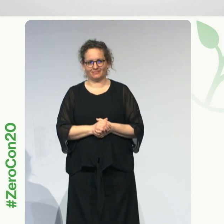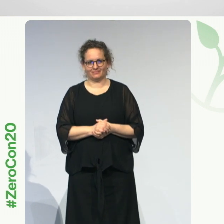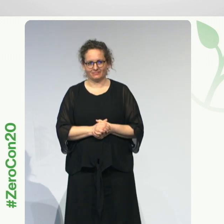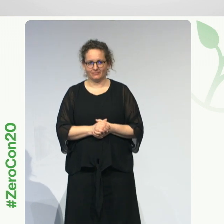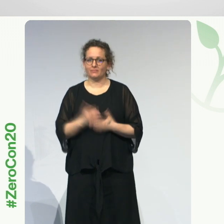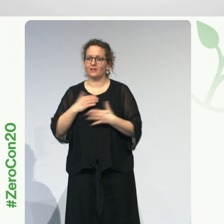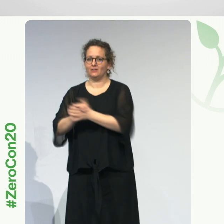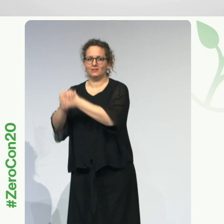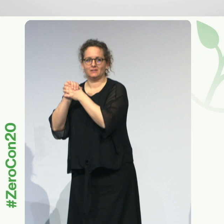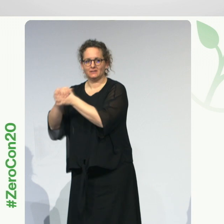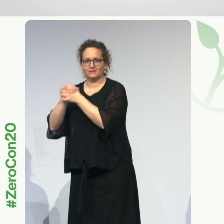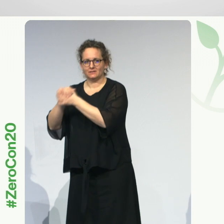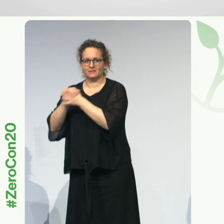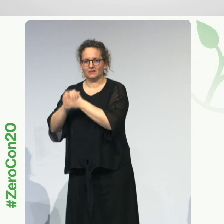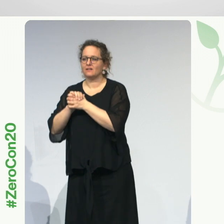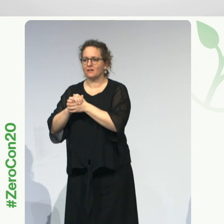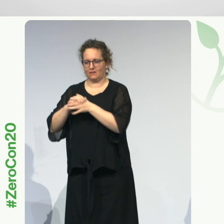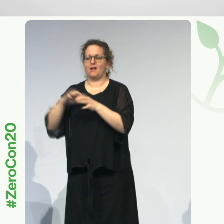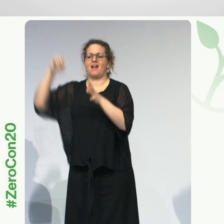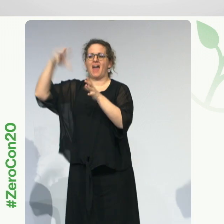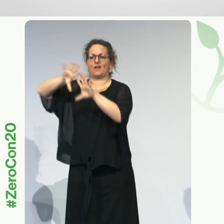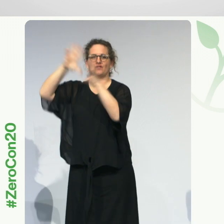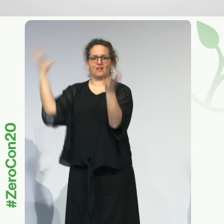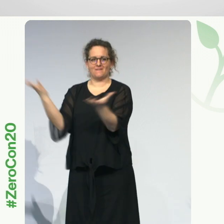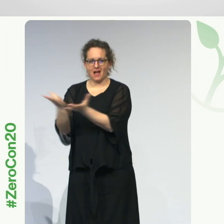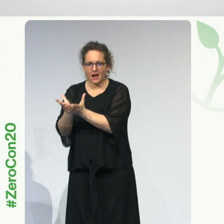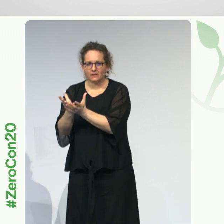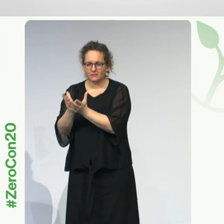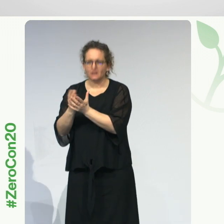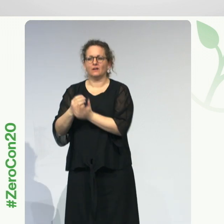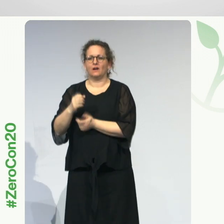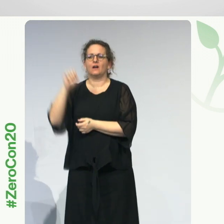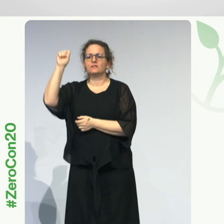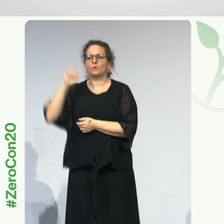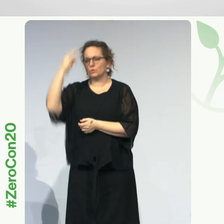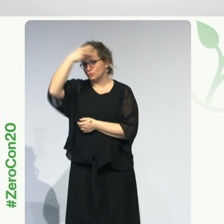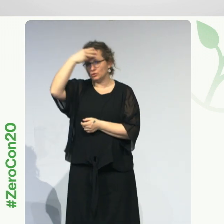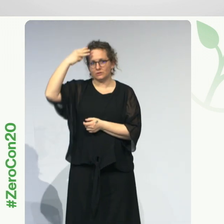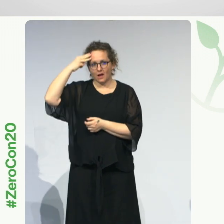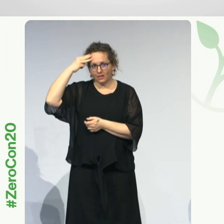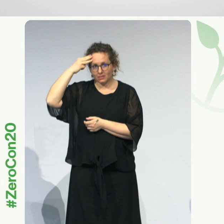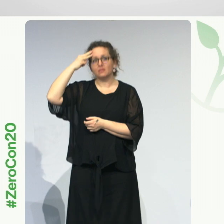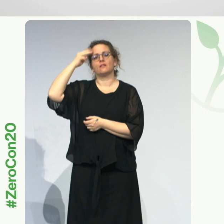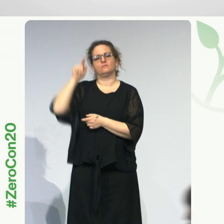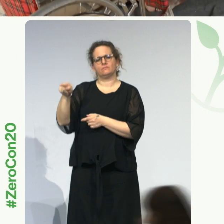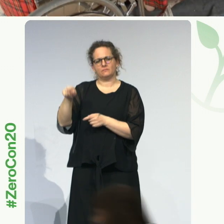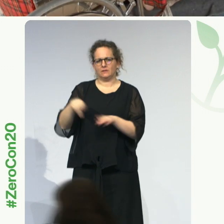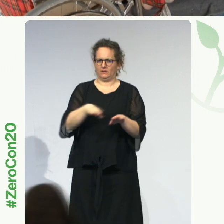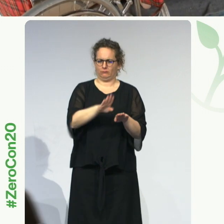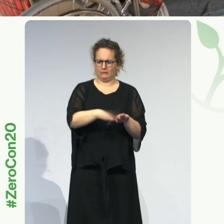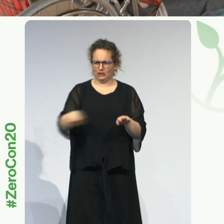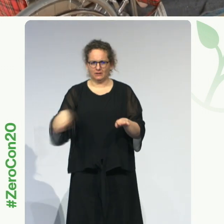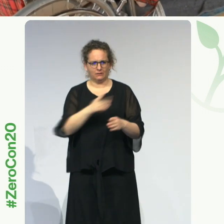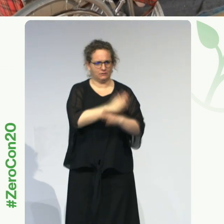Congratulations to Light for the World working in South Sudan. The project makes education accessible for children with disabilities in camps